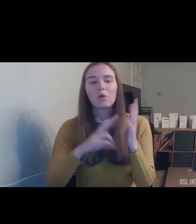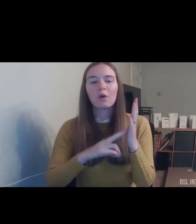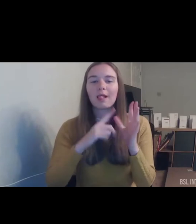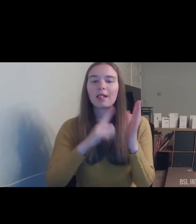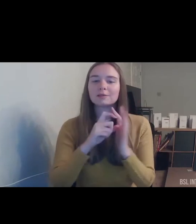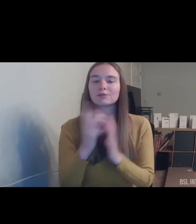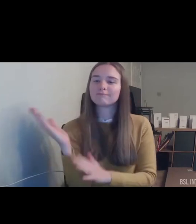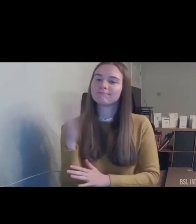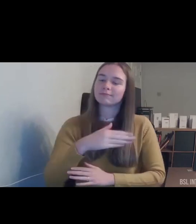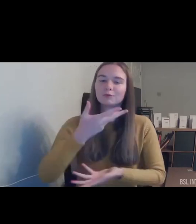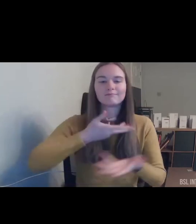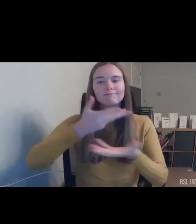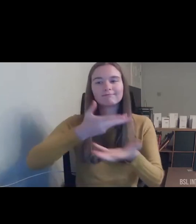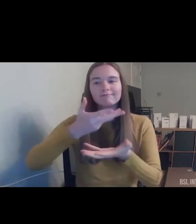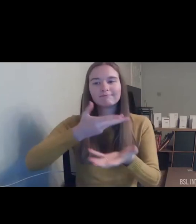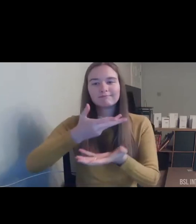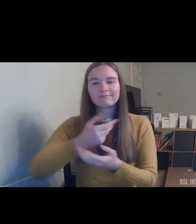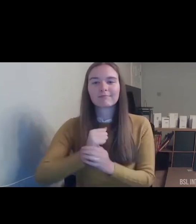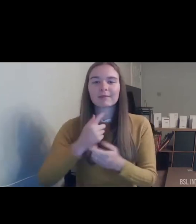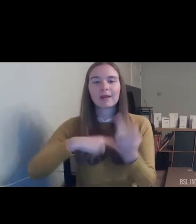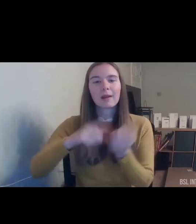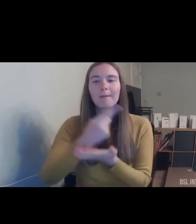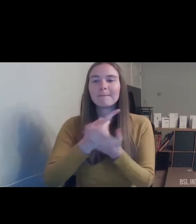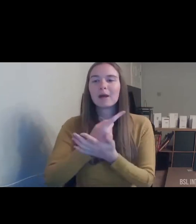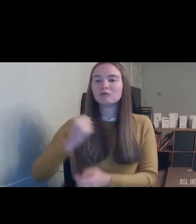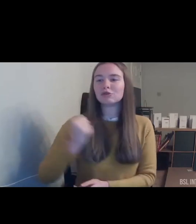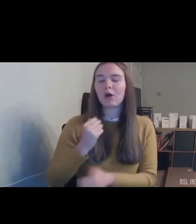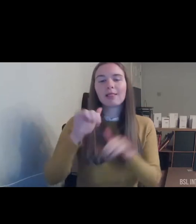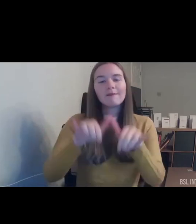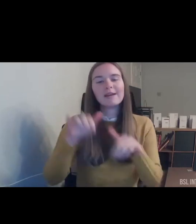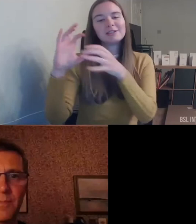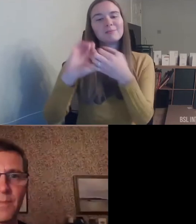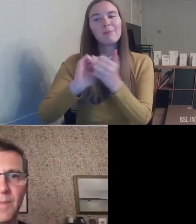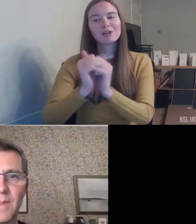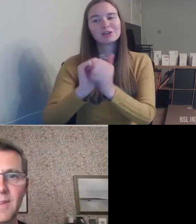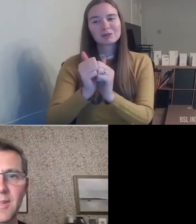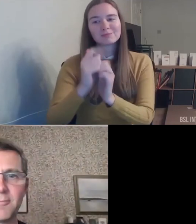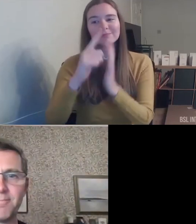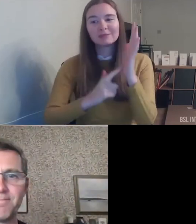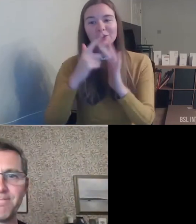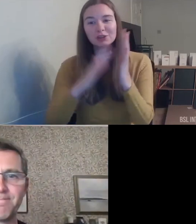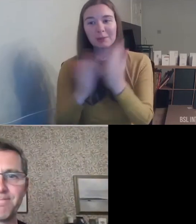words about the Scotland of Menace partnership. Jim if you want to join us.